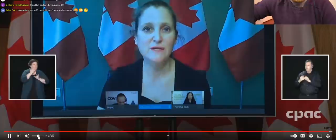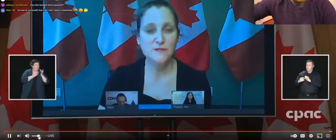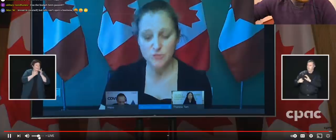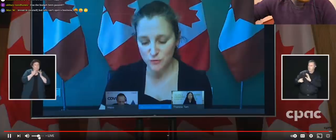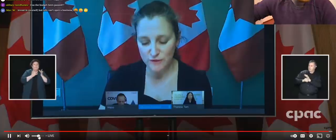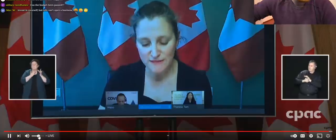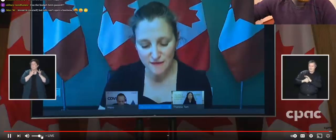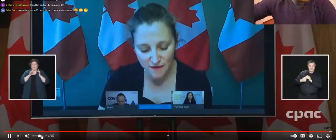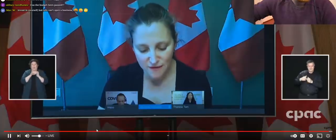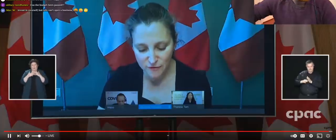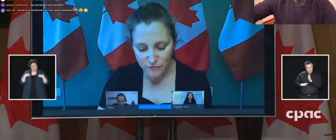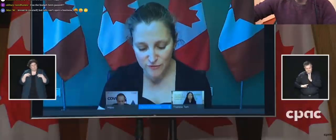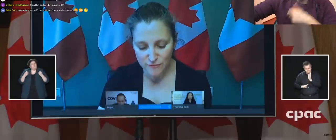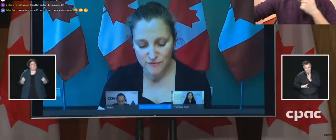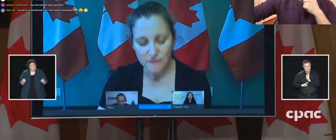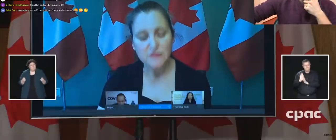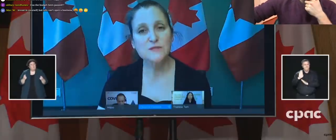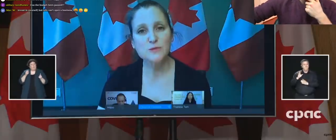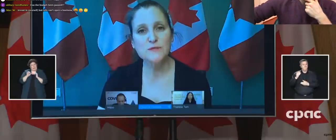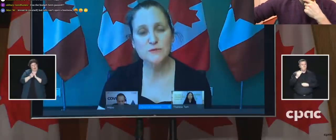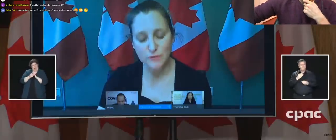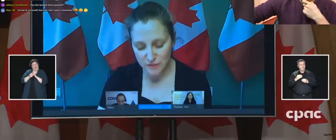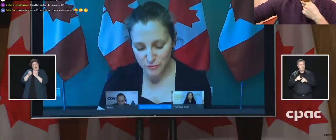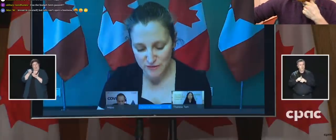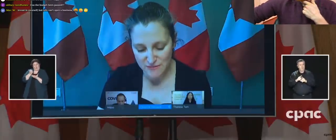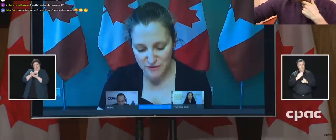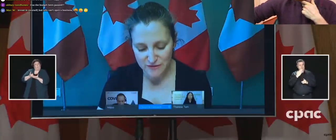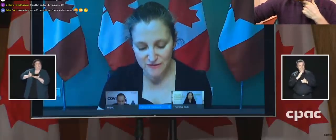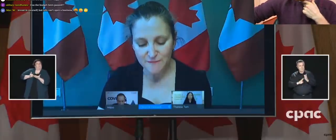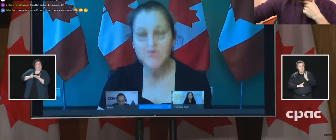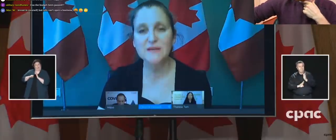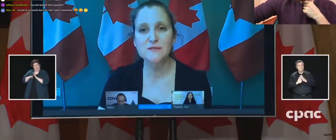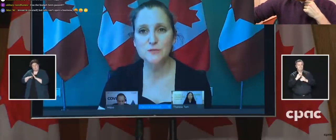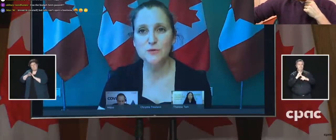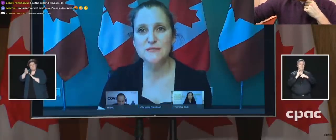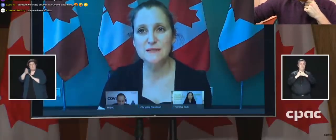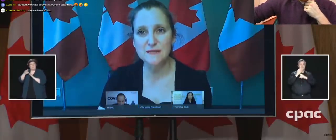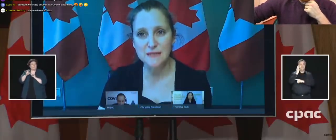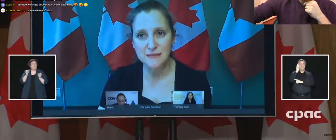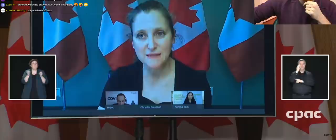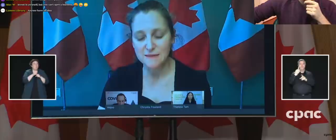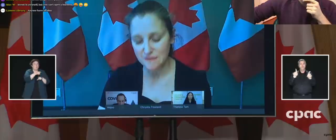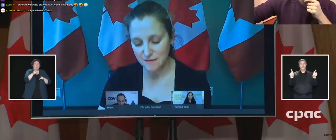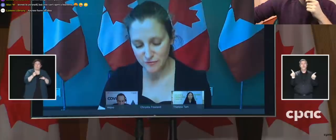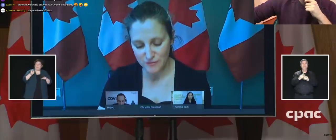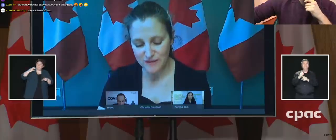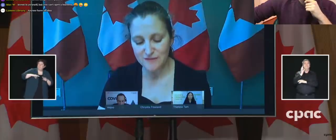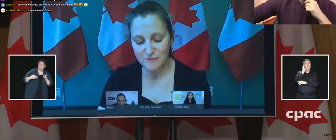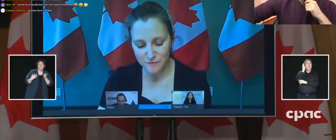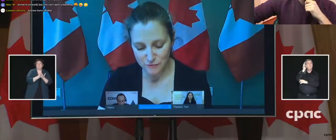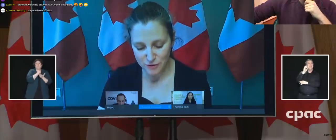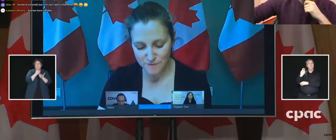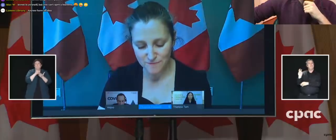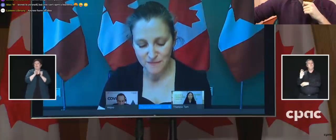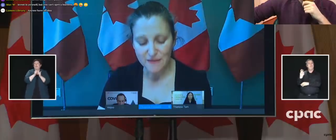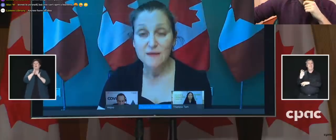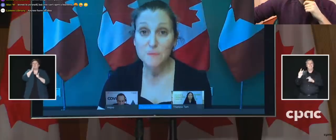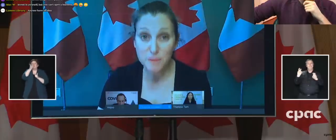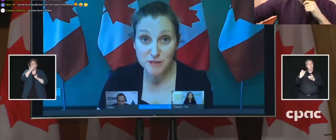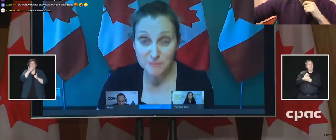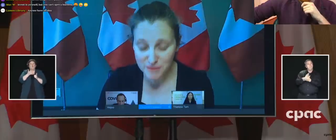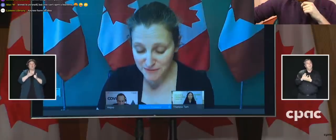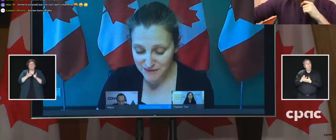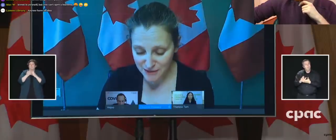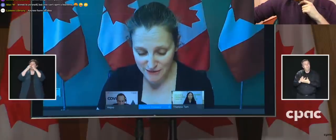Track towards higher growth, towards greater prosperity, and towards a clean, green future.